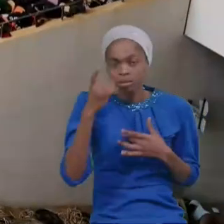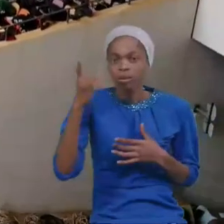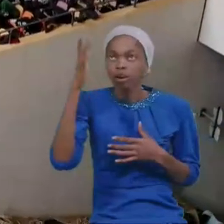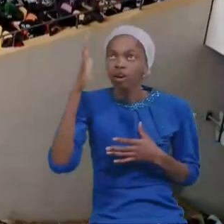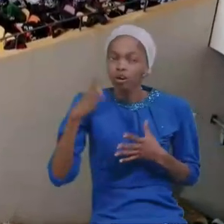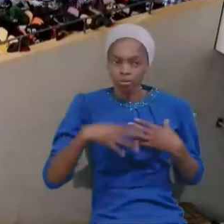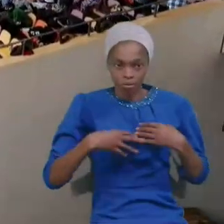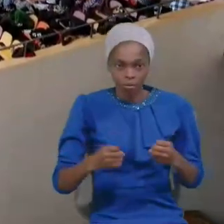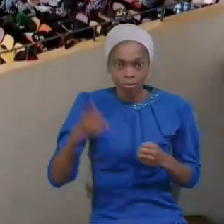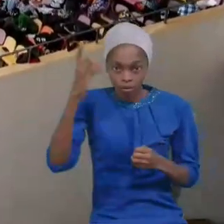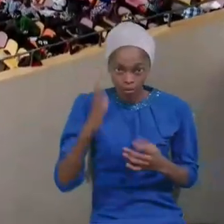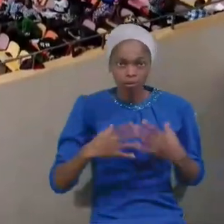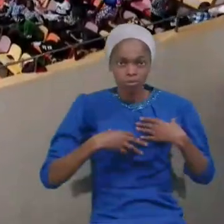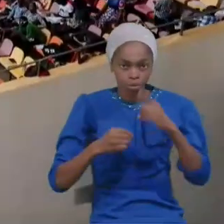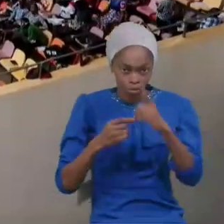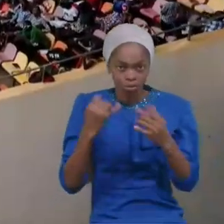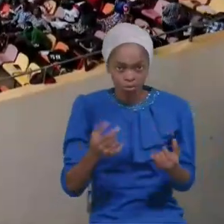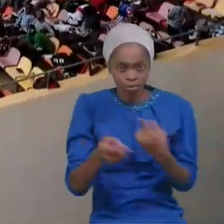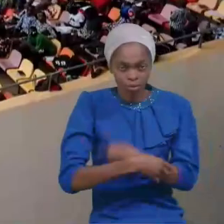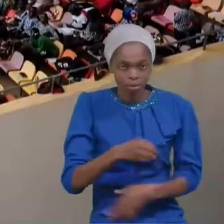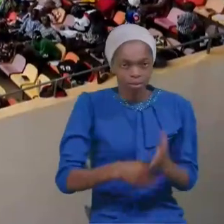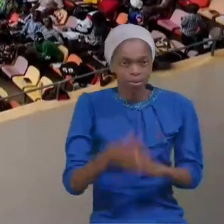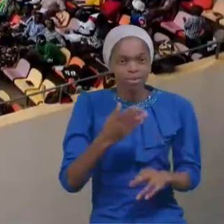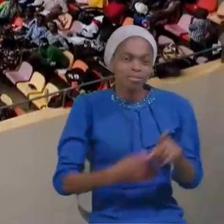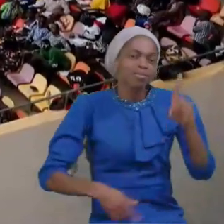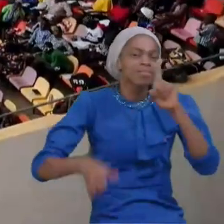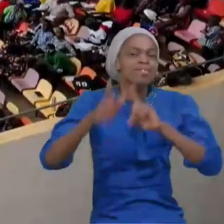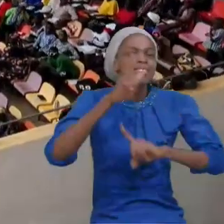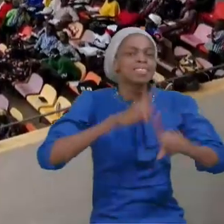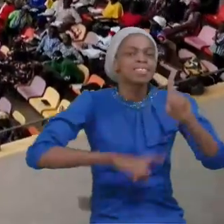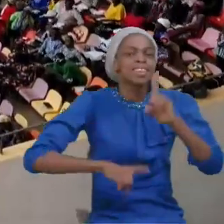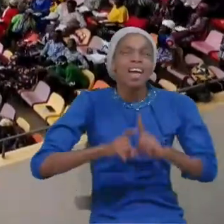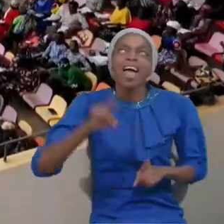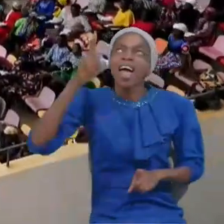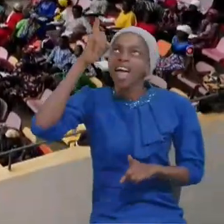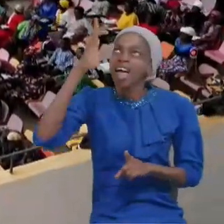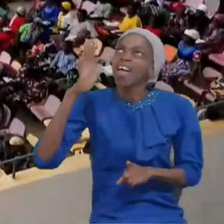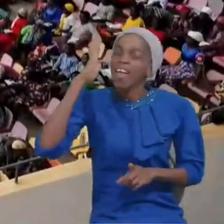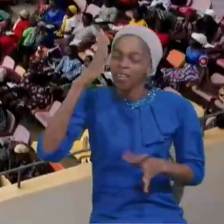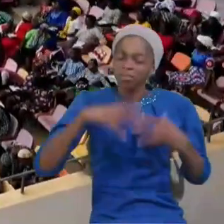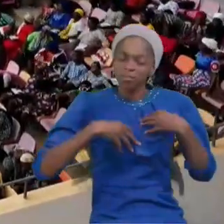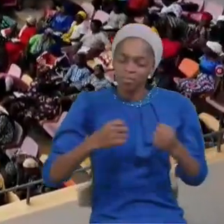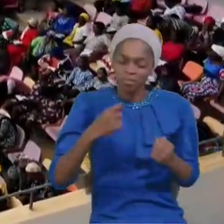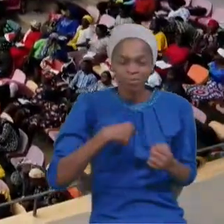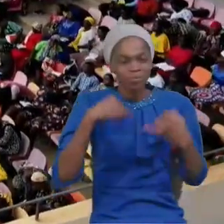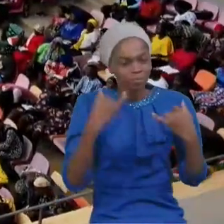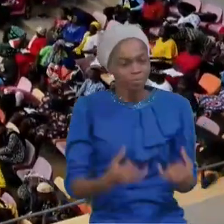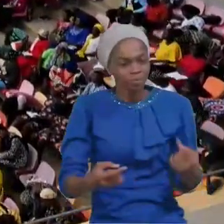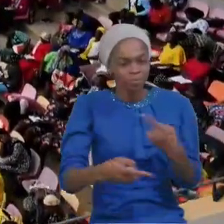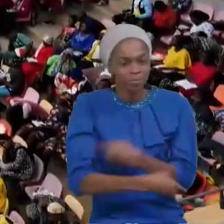today. Look at verse 4. In verse 4, it says, who redeemest thy